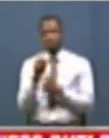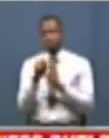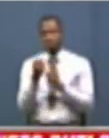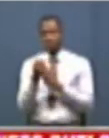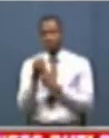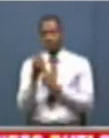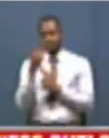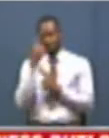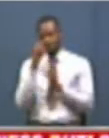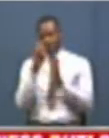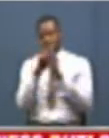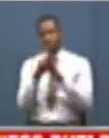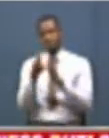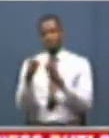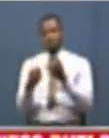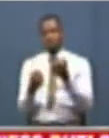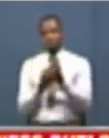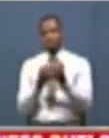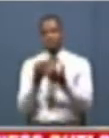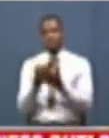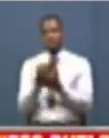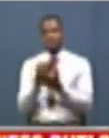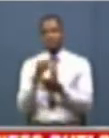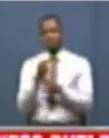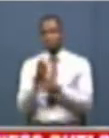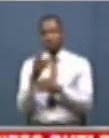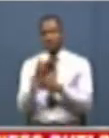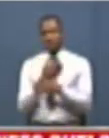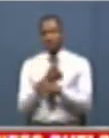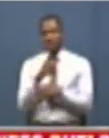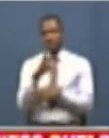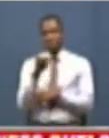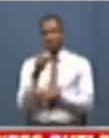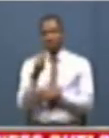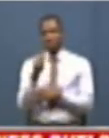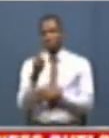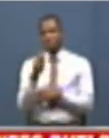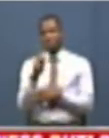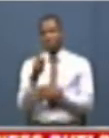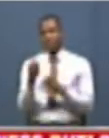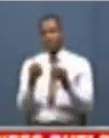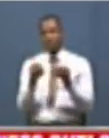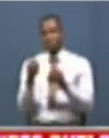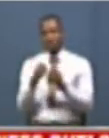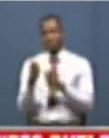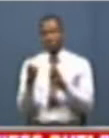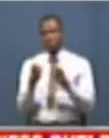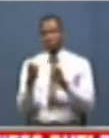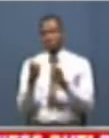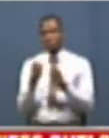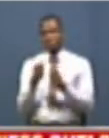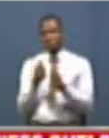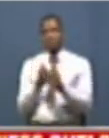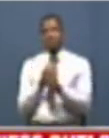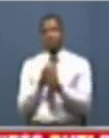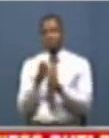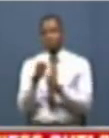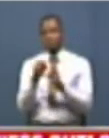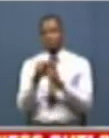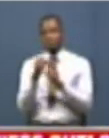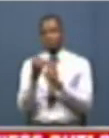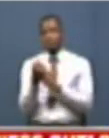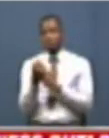instance, may support financial institutions to improve their risk management and regulatory compliance. These